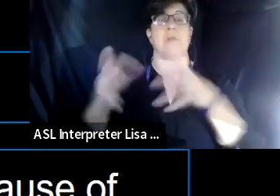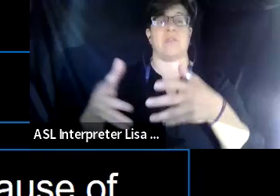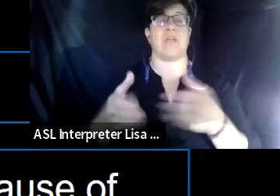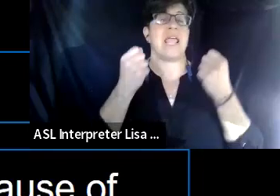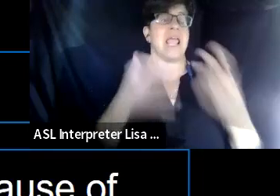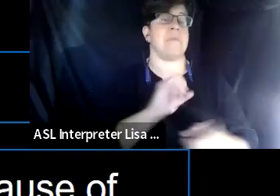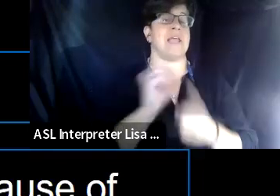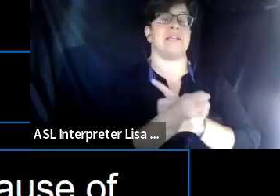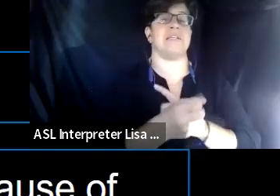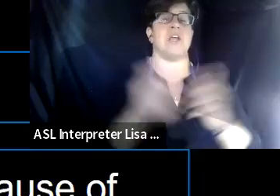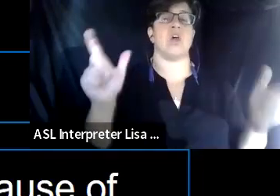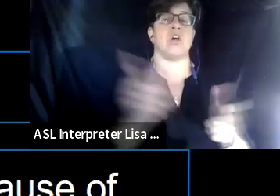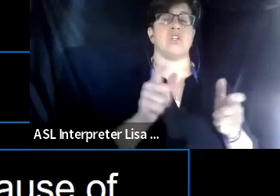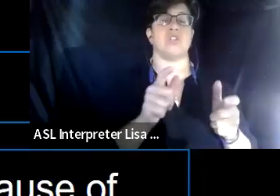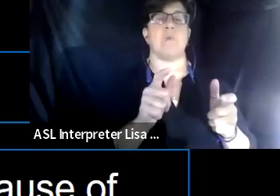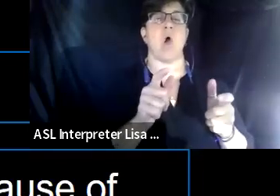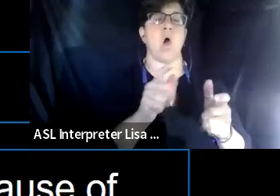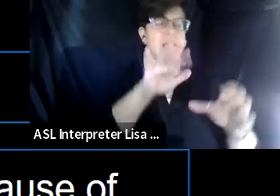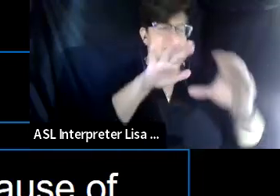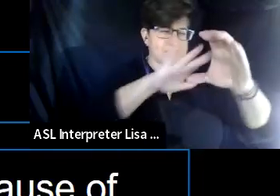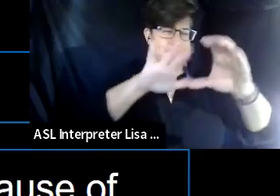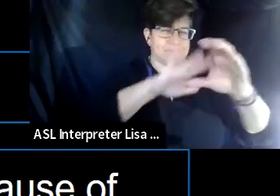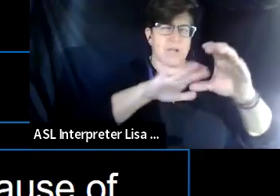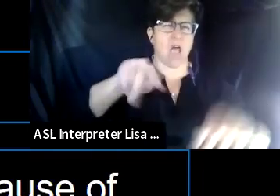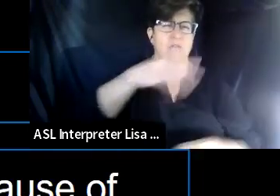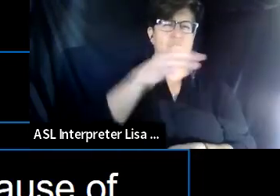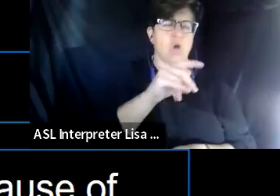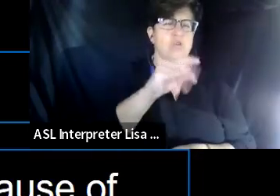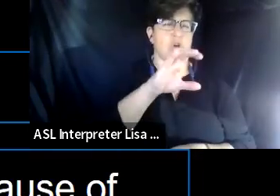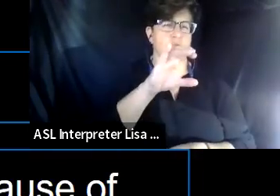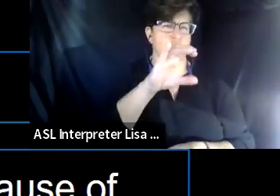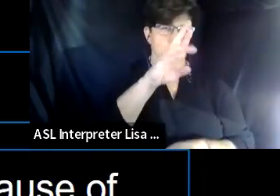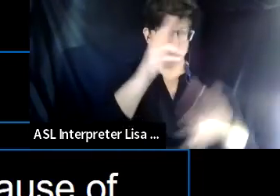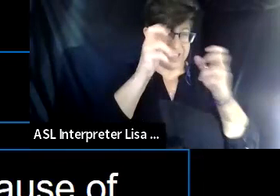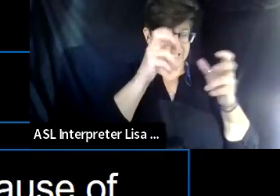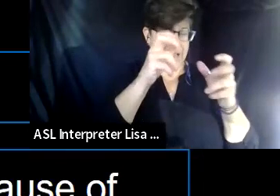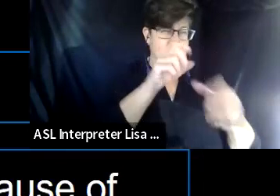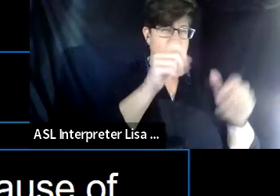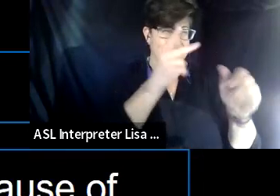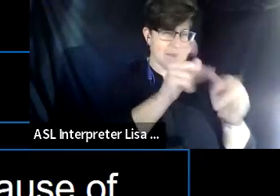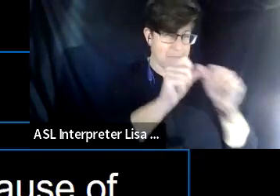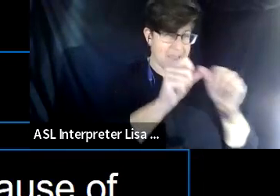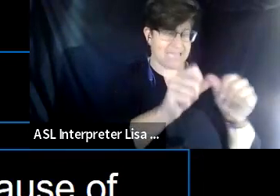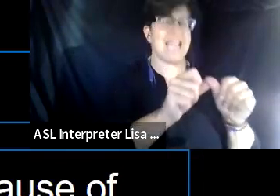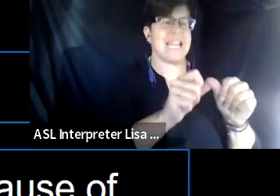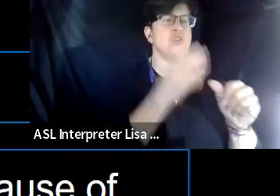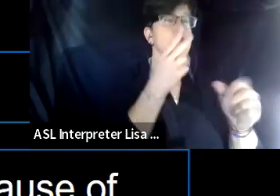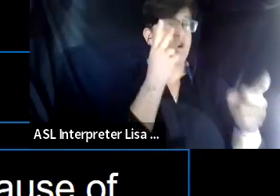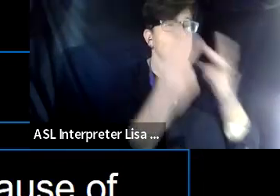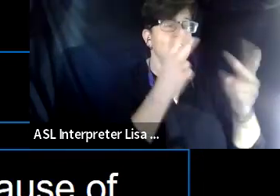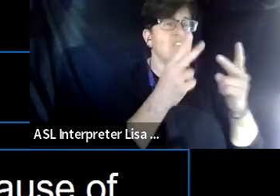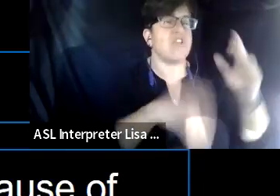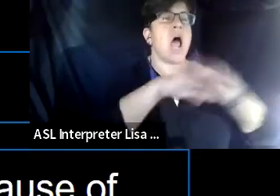central island of photoreceptors around the fovea that is maintaining good vision is preserved up to the 5th decade, and there seems to be justification